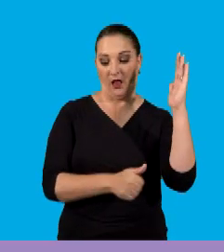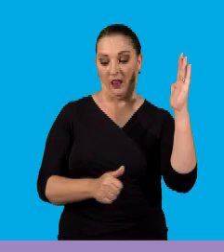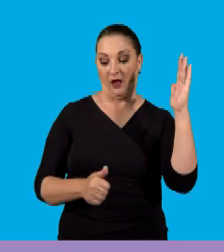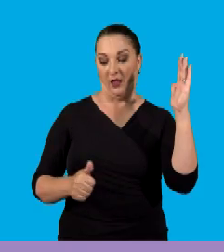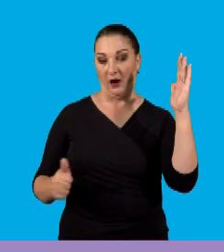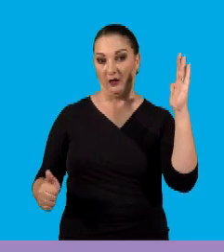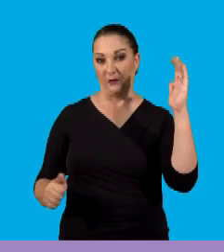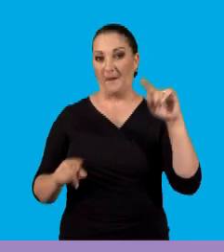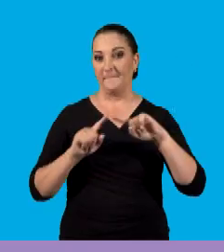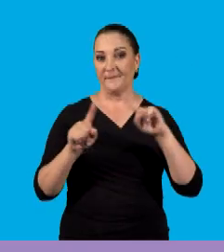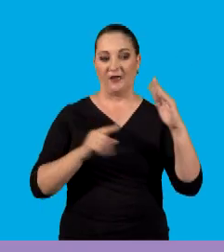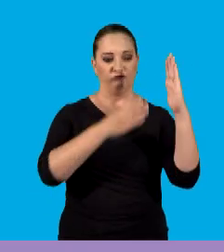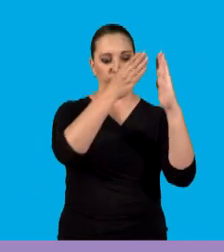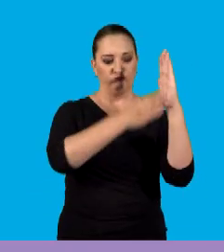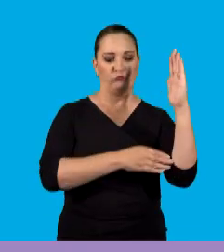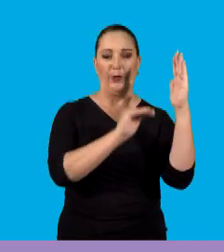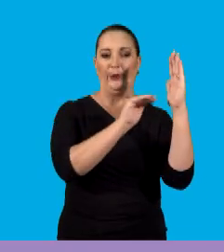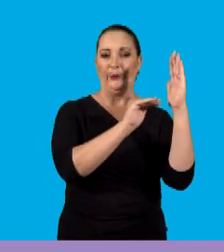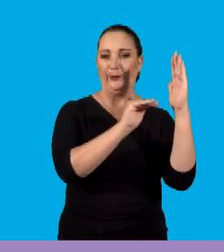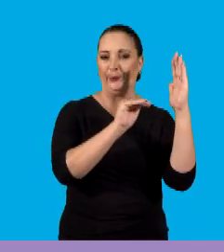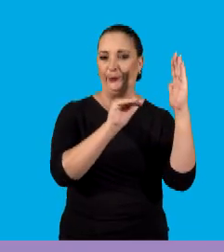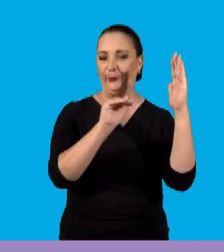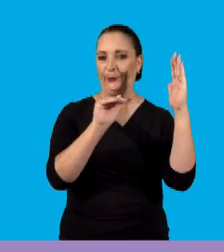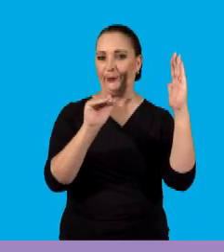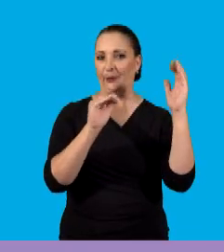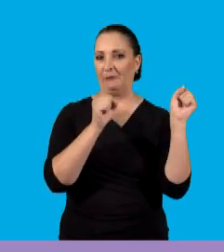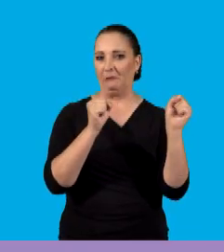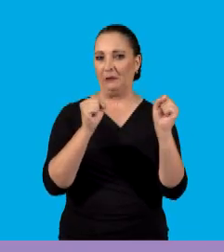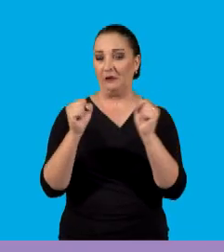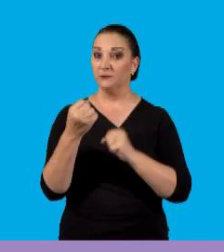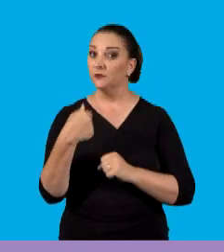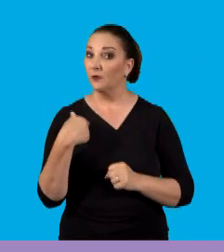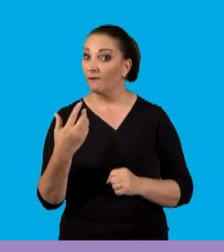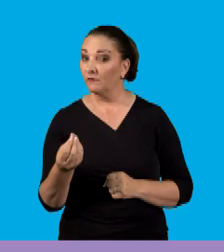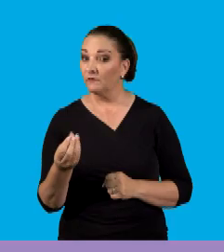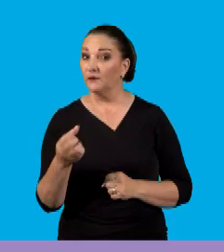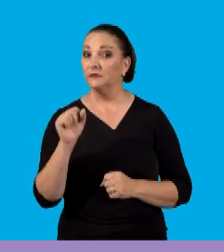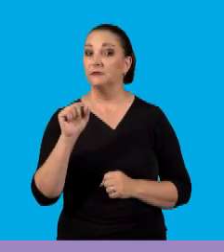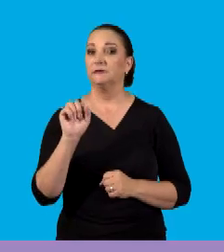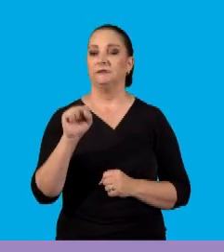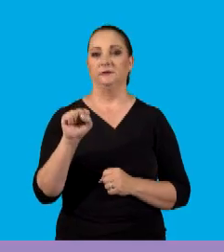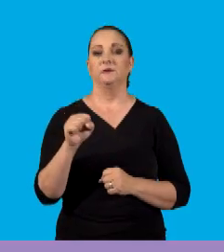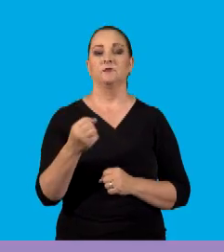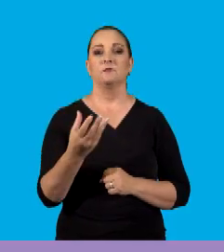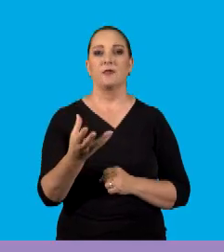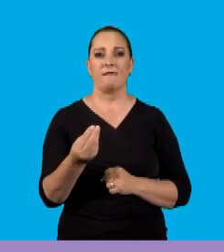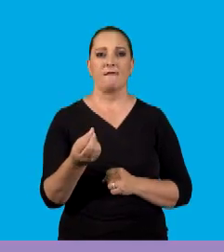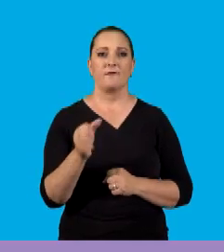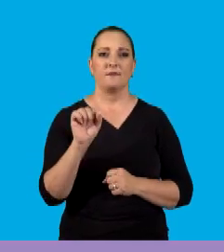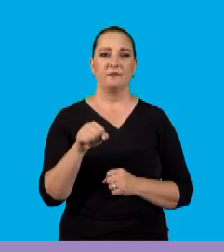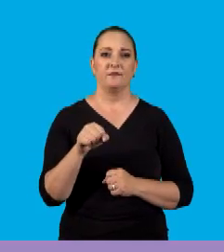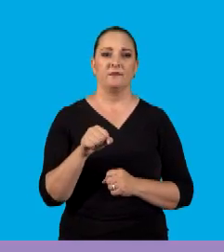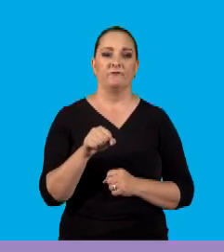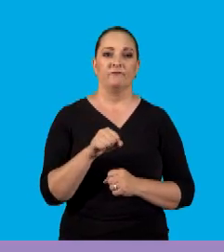horizontal, then our vertical remains the same. Do we have such here? Yes, we do. We can